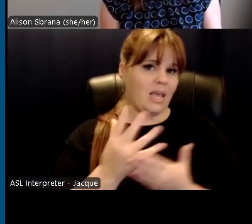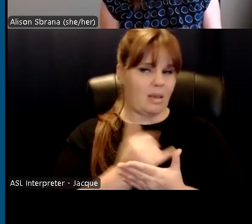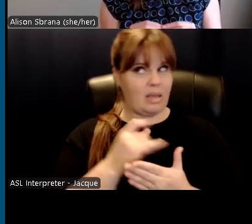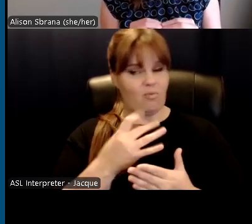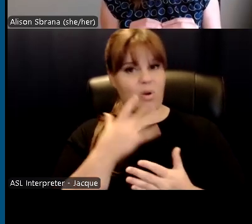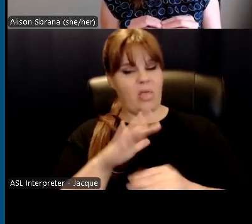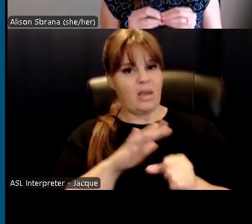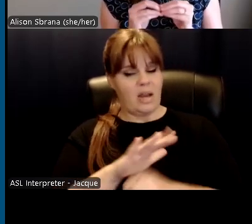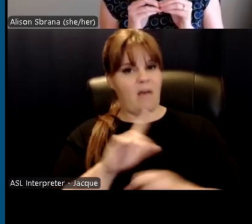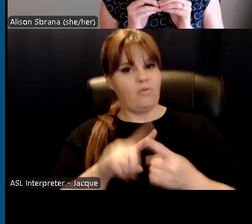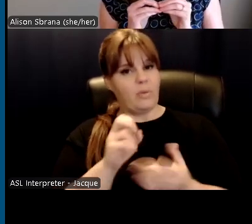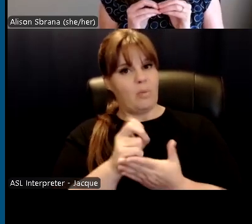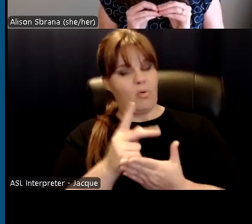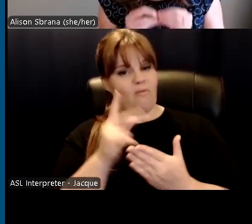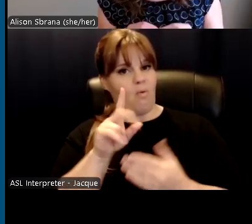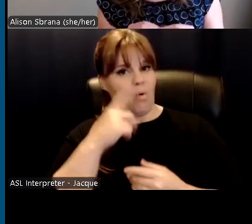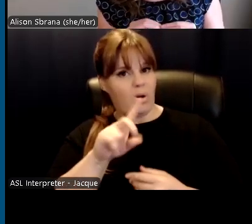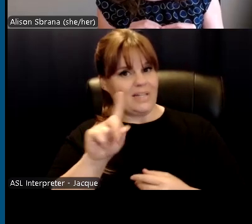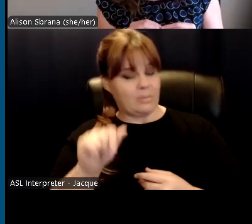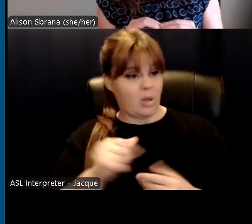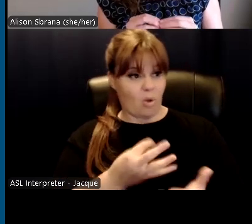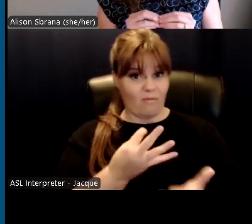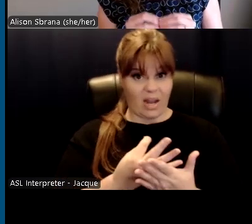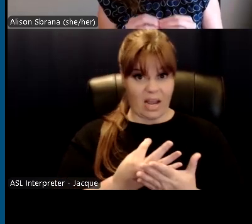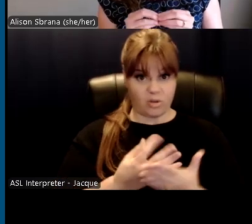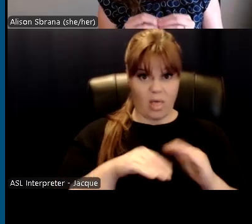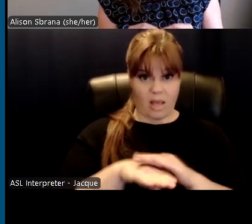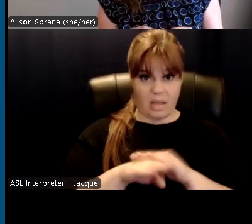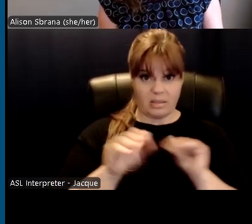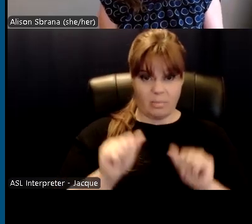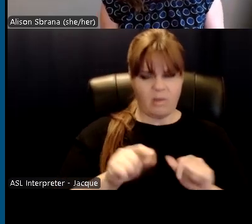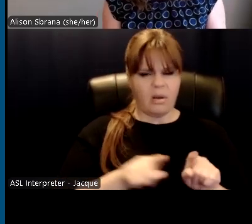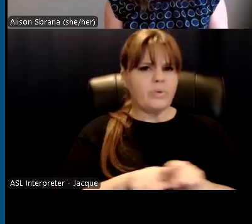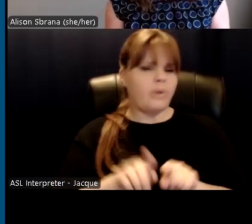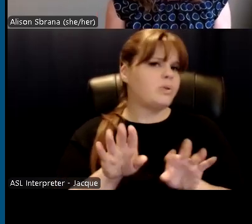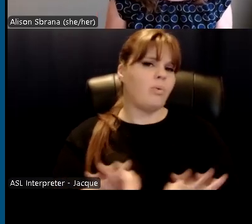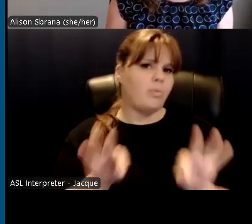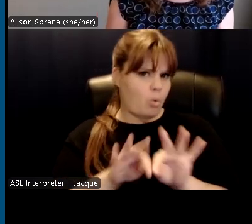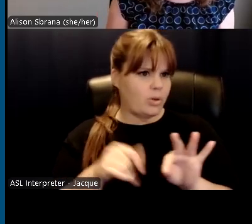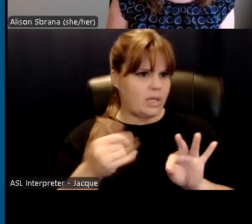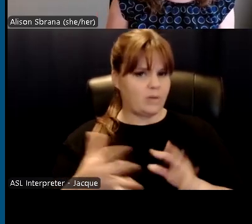be approved for disability. So financial accessibility is also important here.